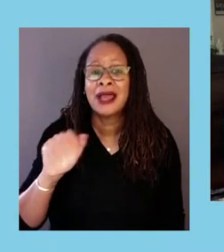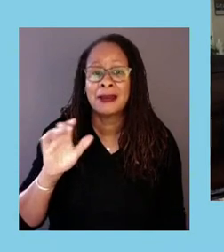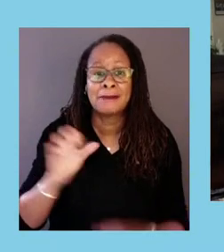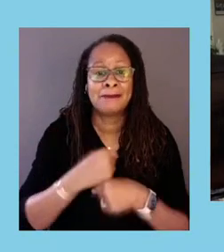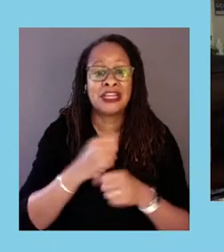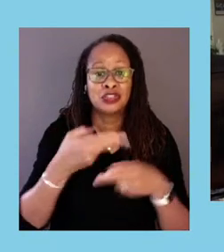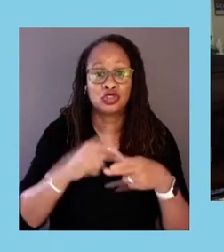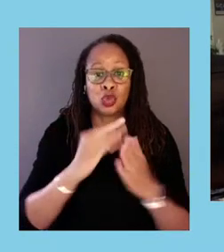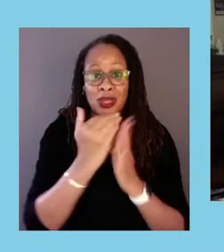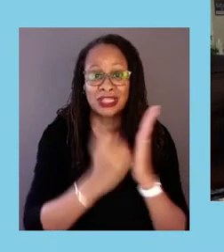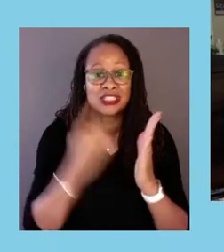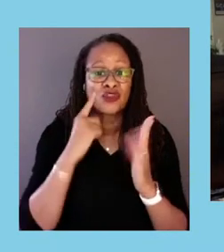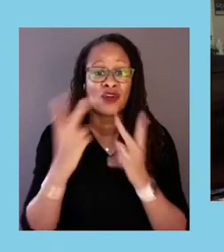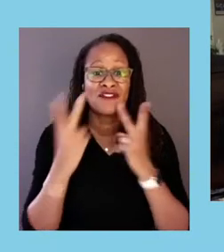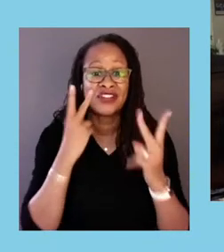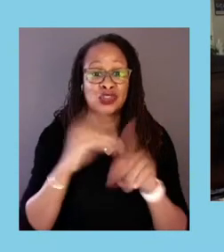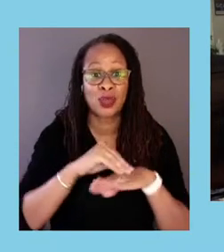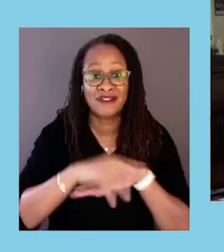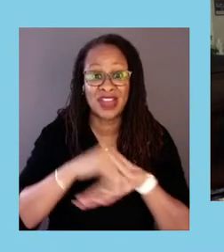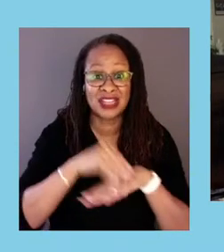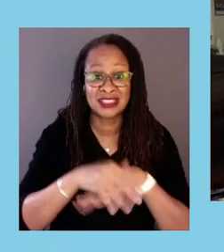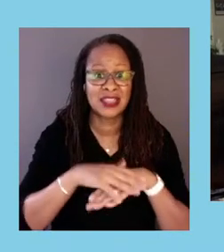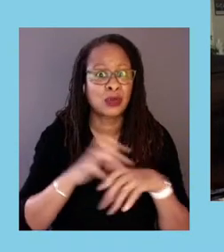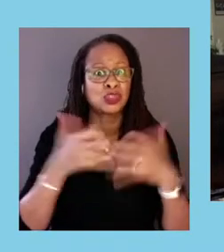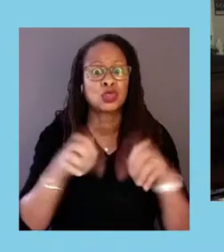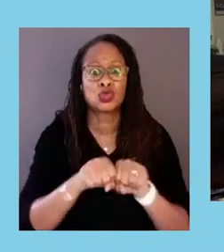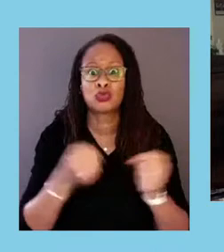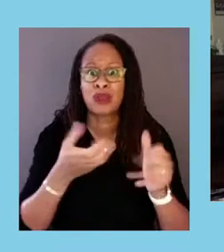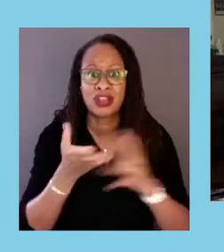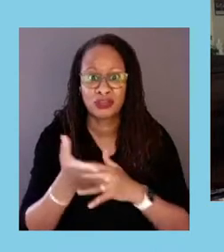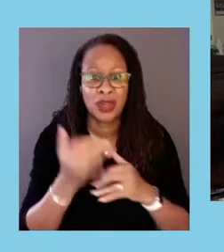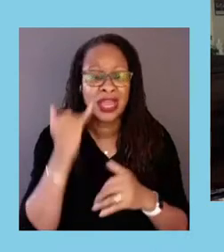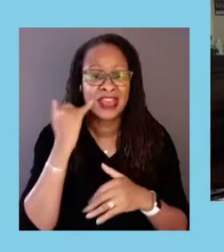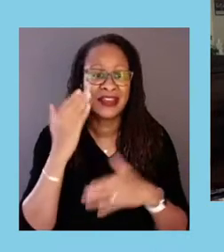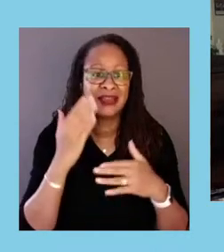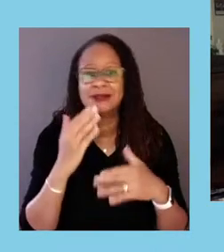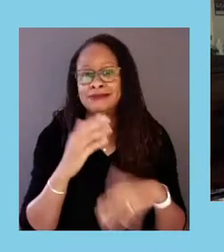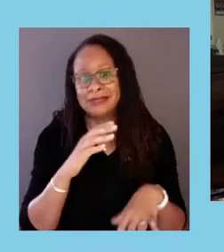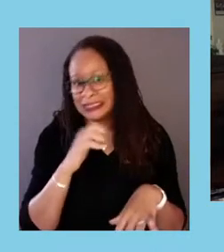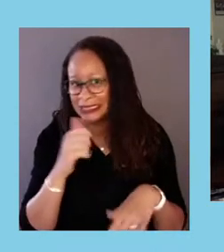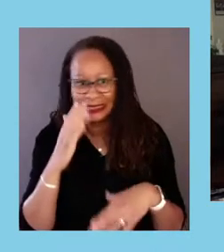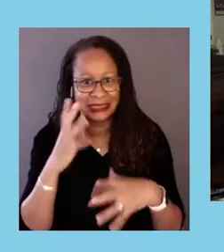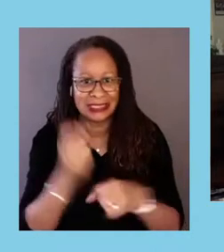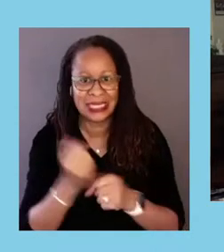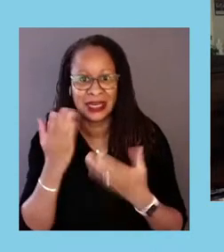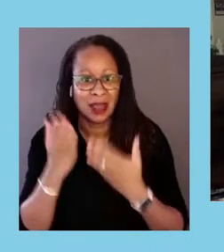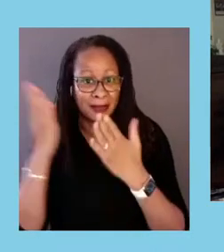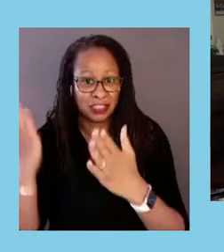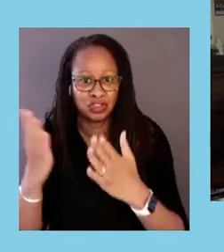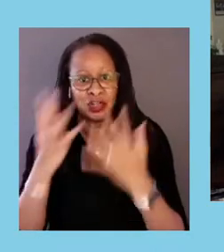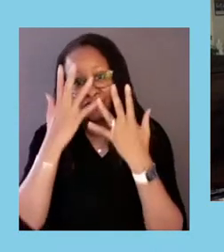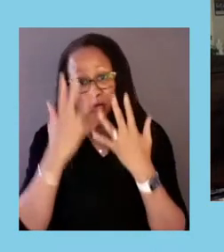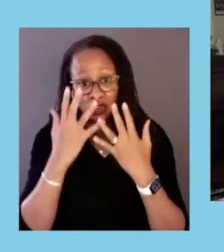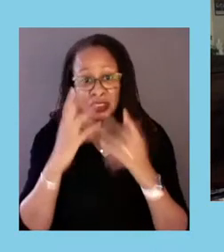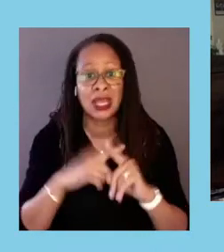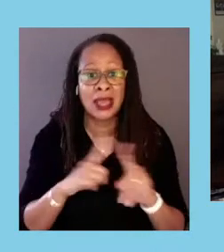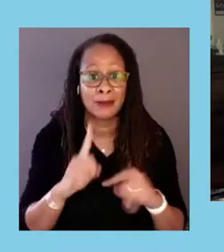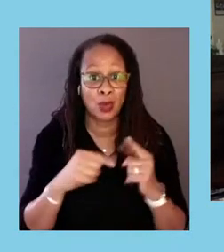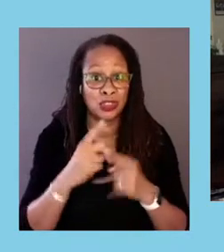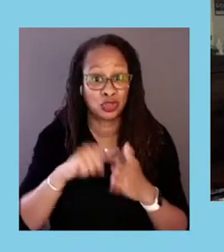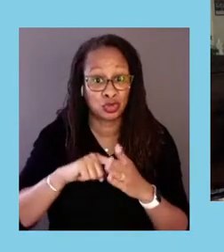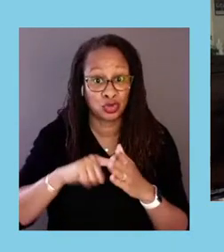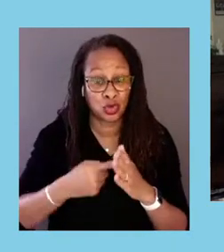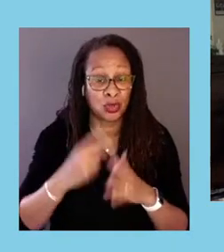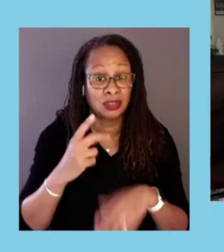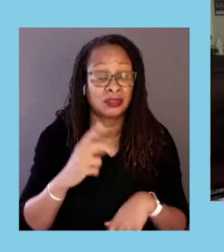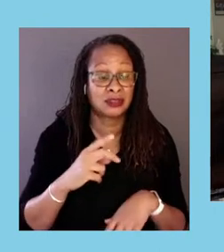huge breakthrough if it ended up not getting nominated, unfortunately. But those are, when you start seeing like little peaks like that, I remember